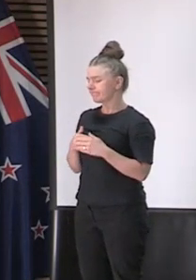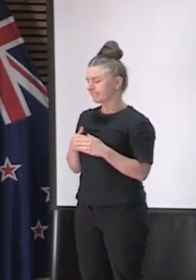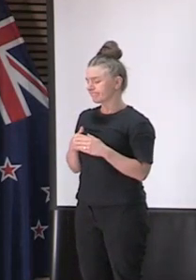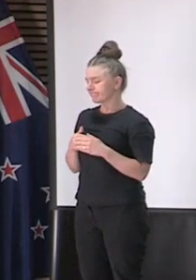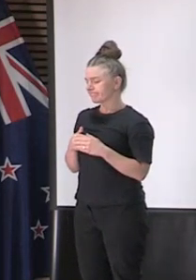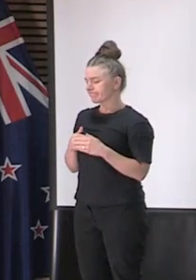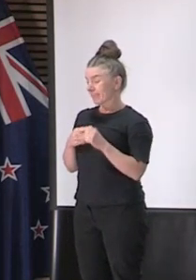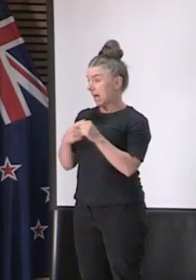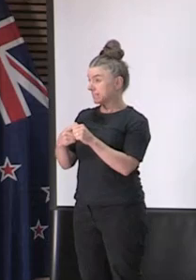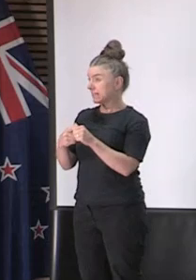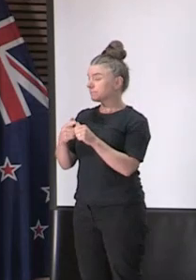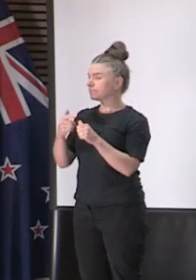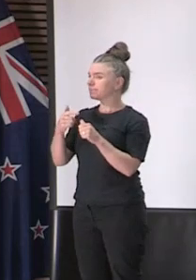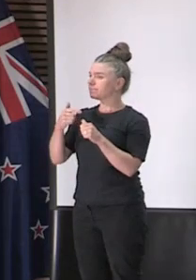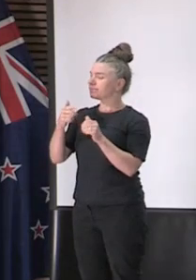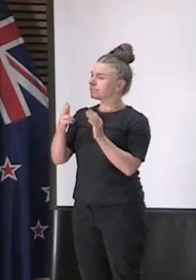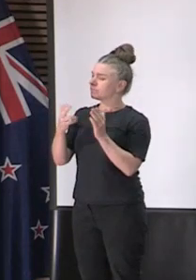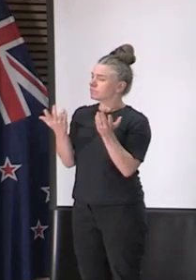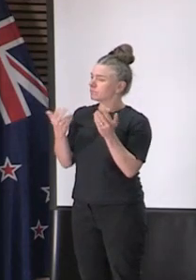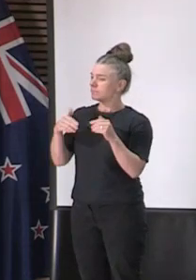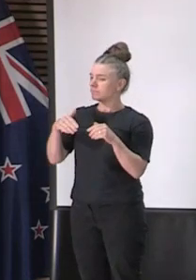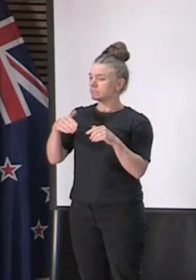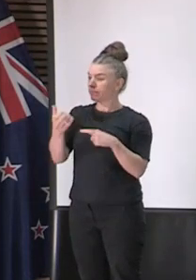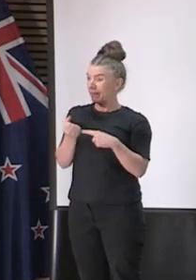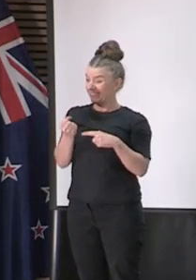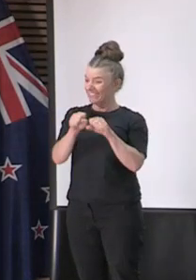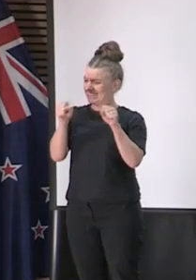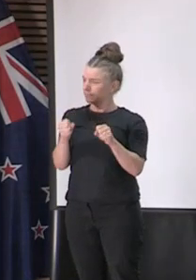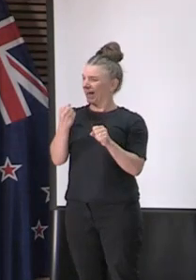simply how they're treated when it comes to our benefit system. And